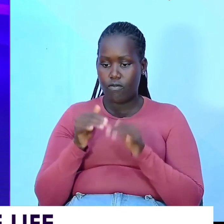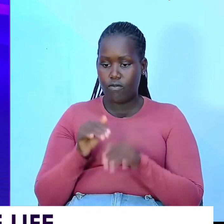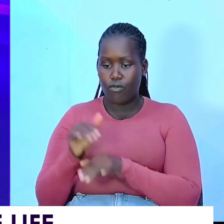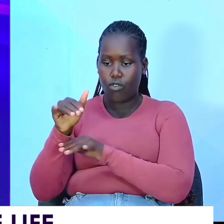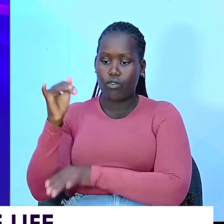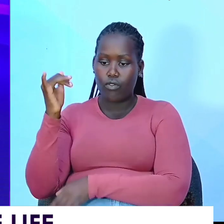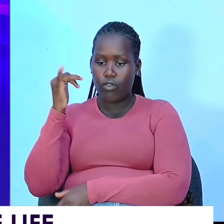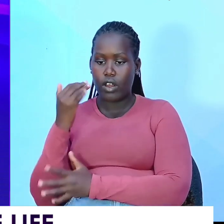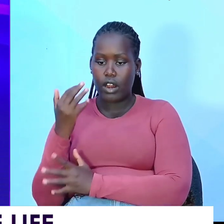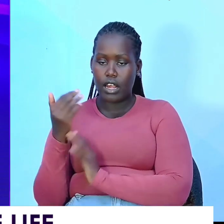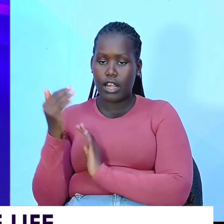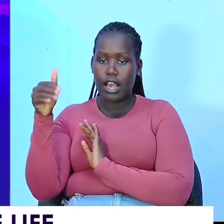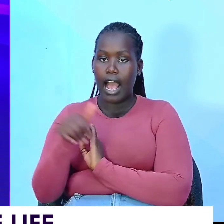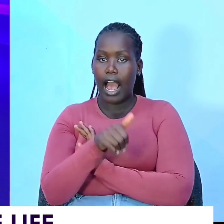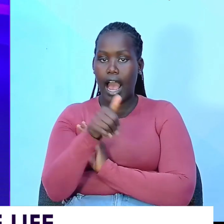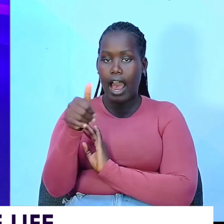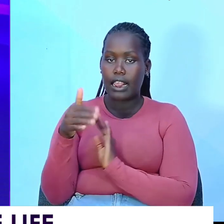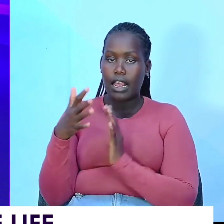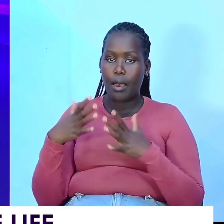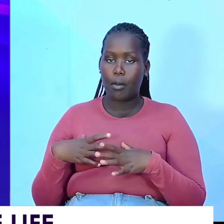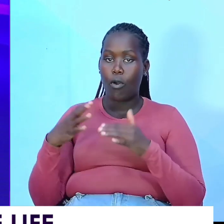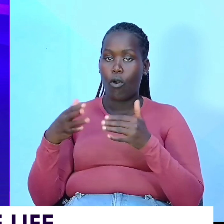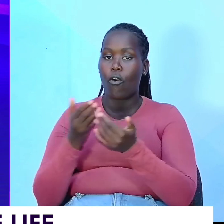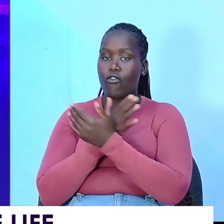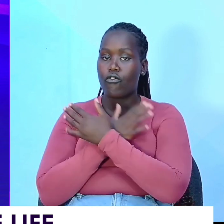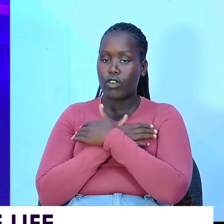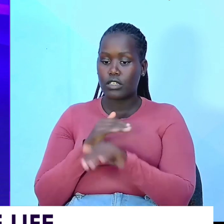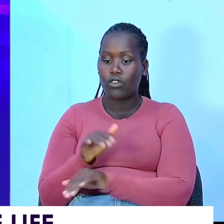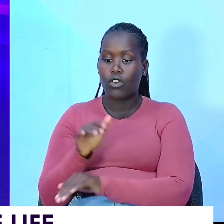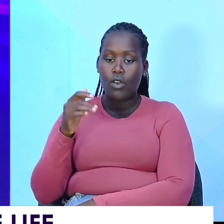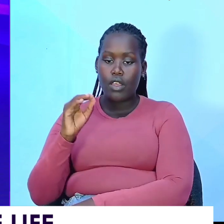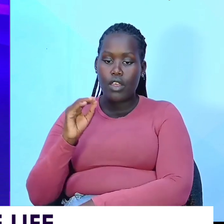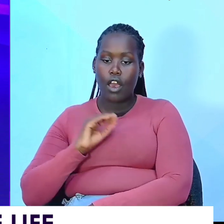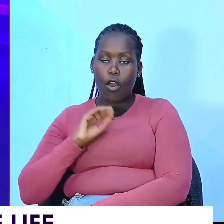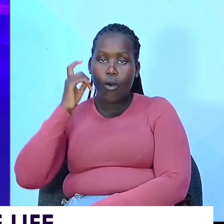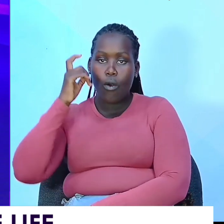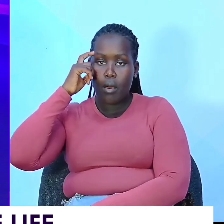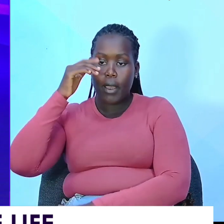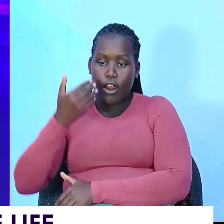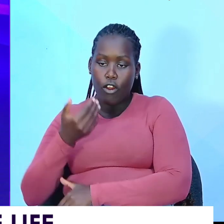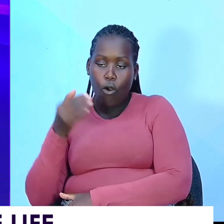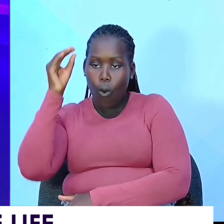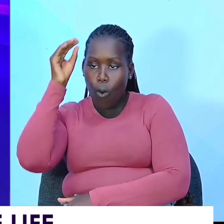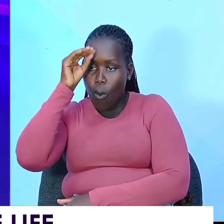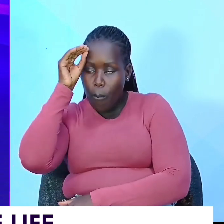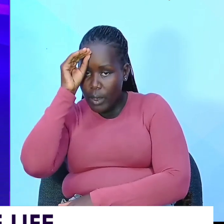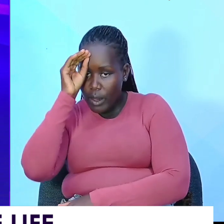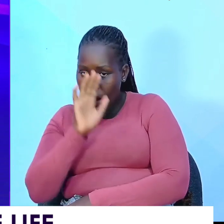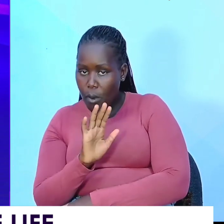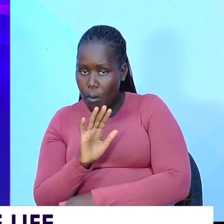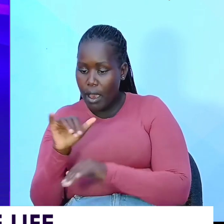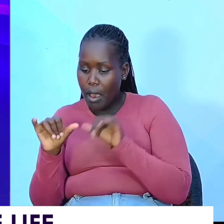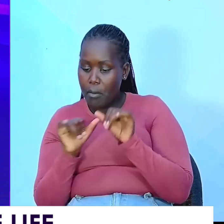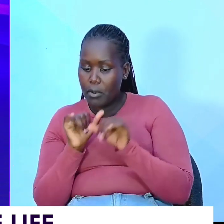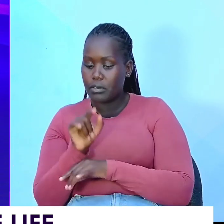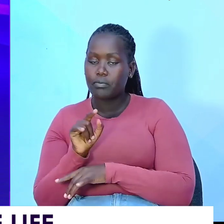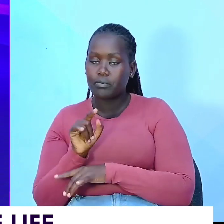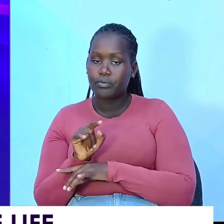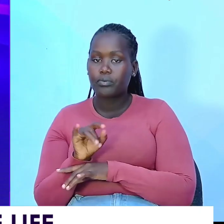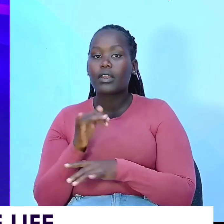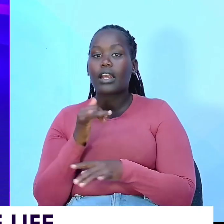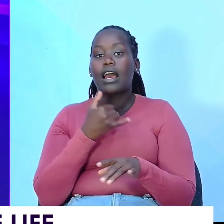peers, on following their own mindset or opinions on these items or these